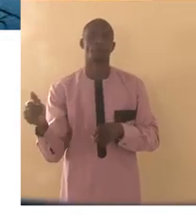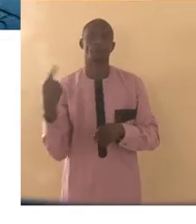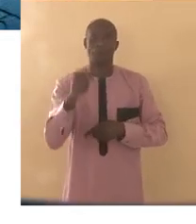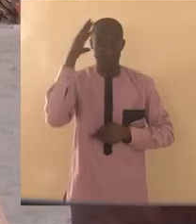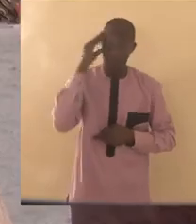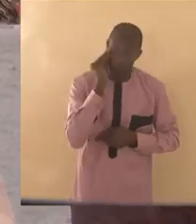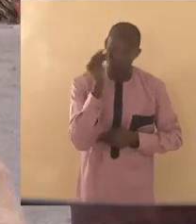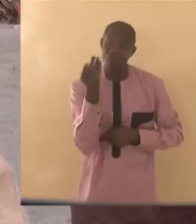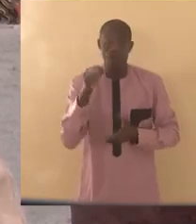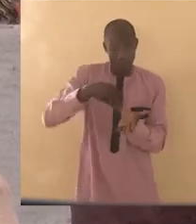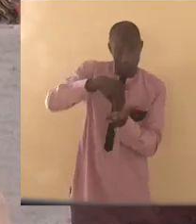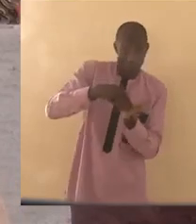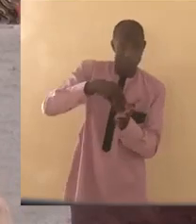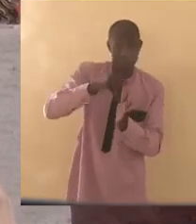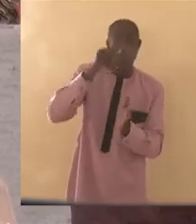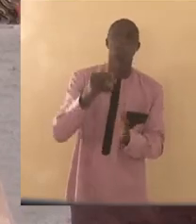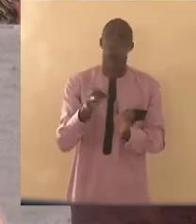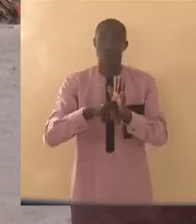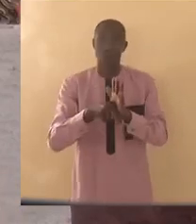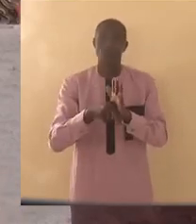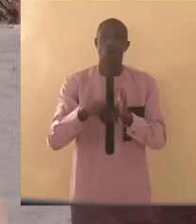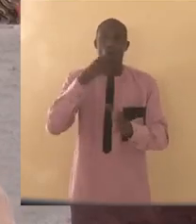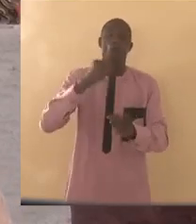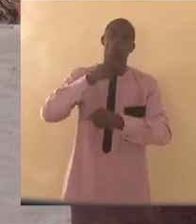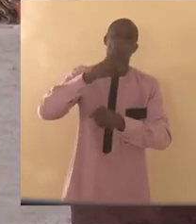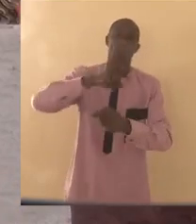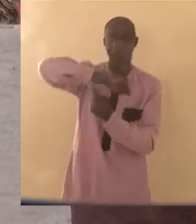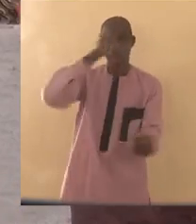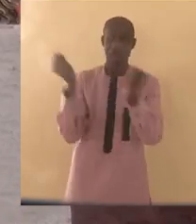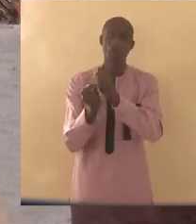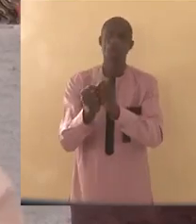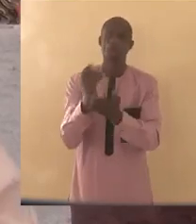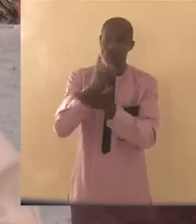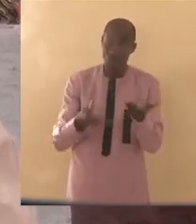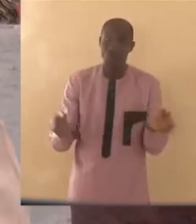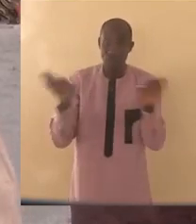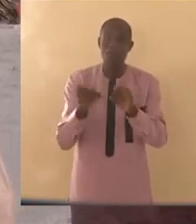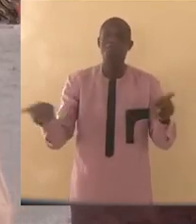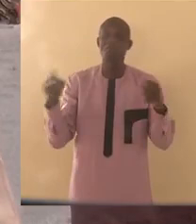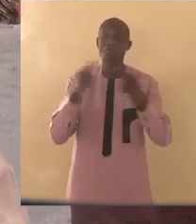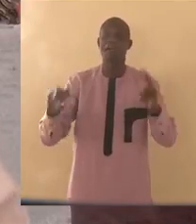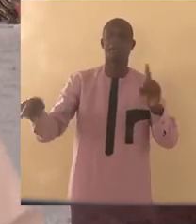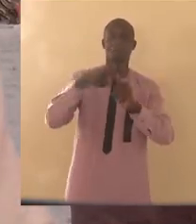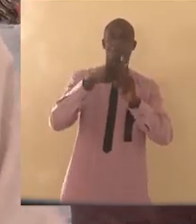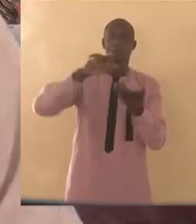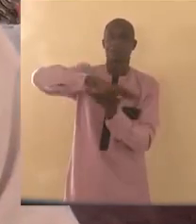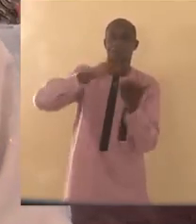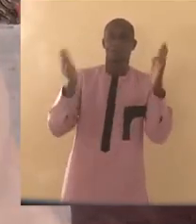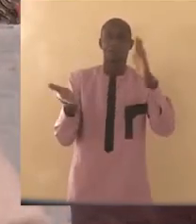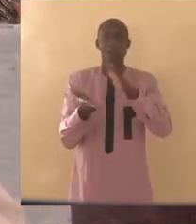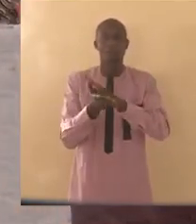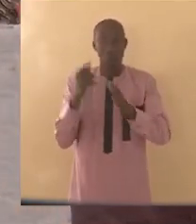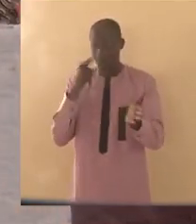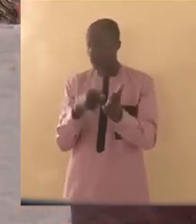The experience of their weakness during the terrible events of the Passion was transformed to something very positive. As they became